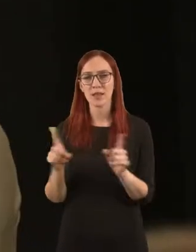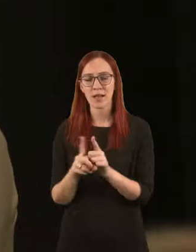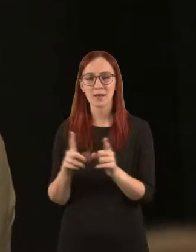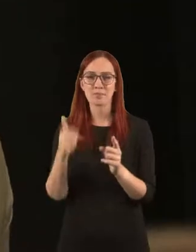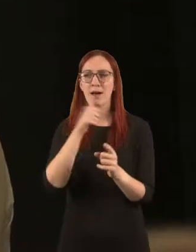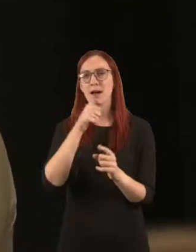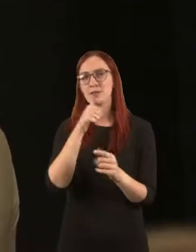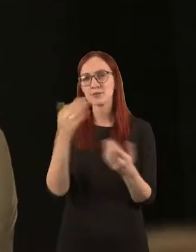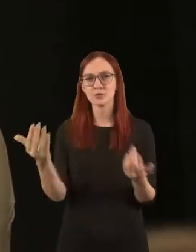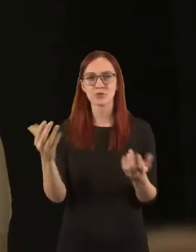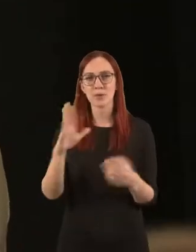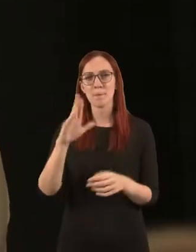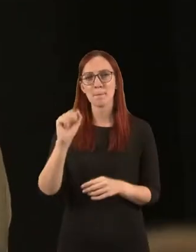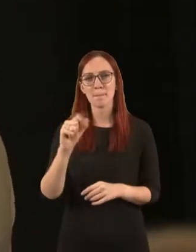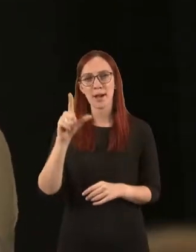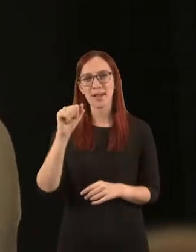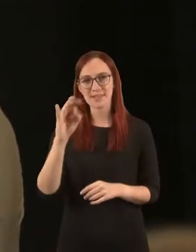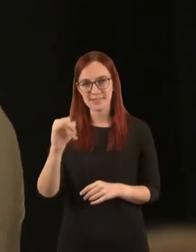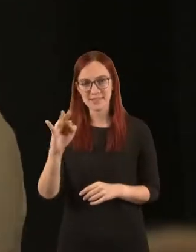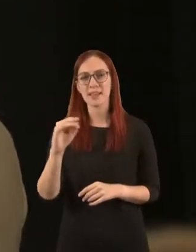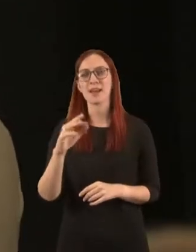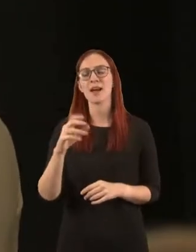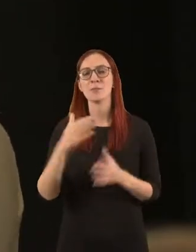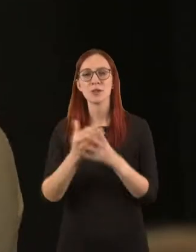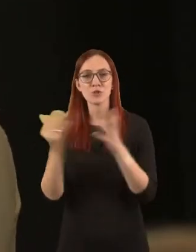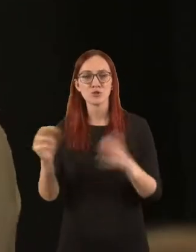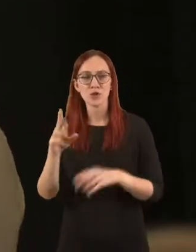that has to be improved.